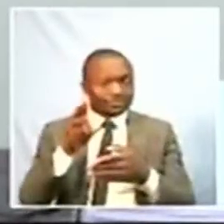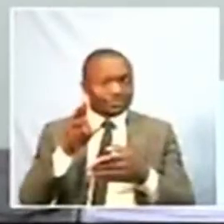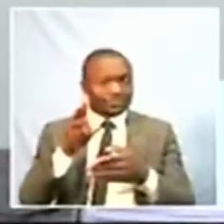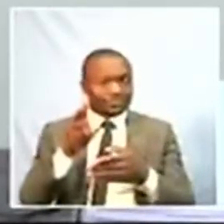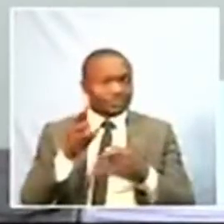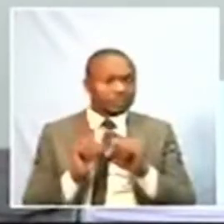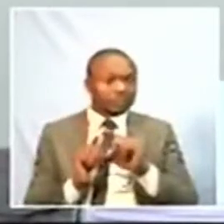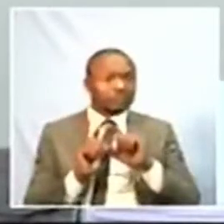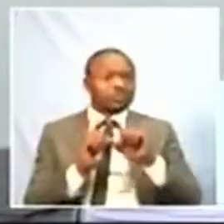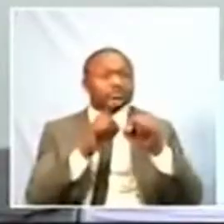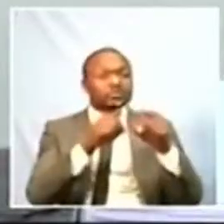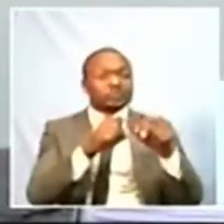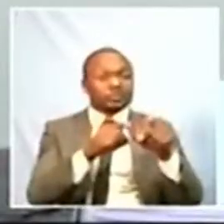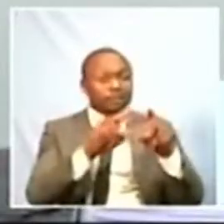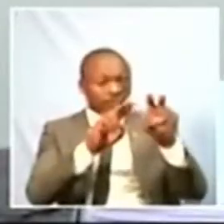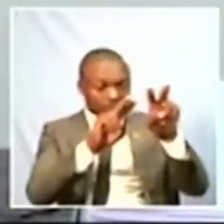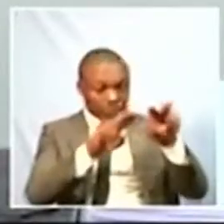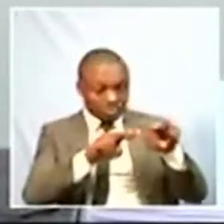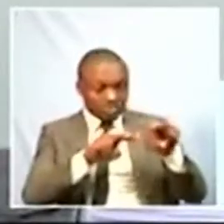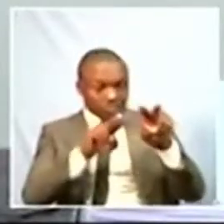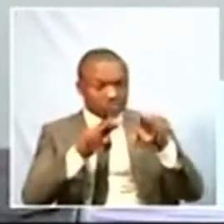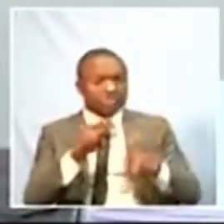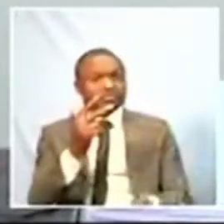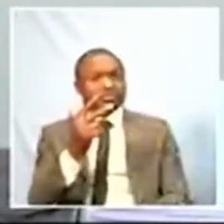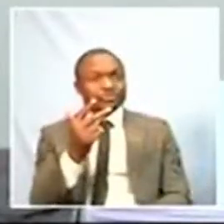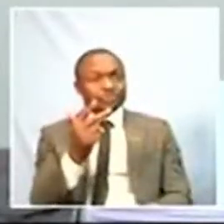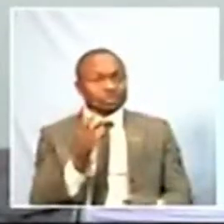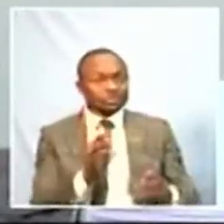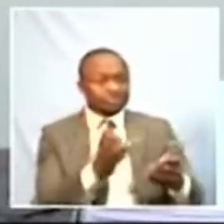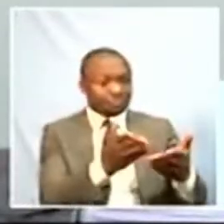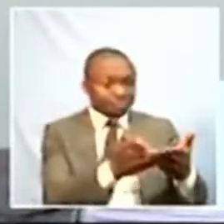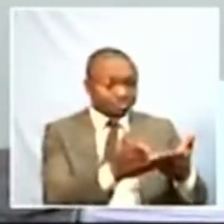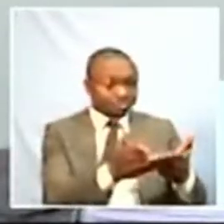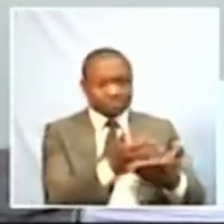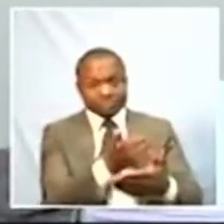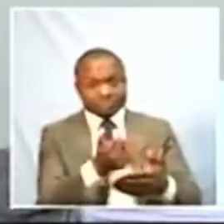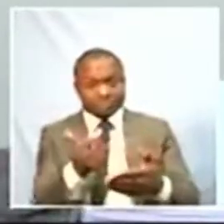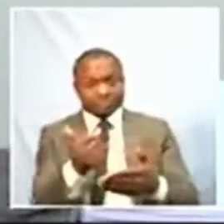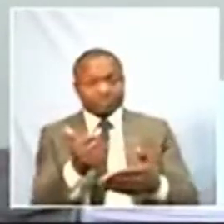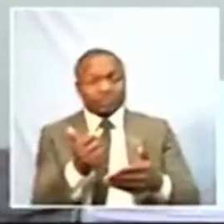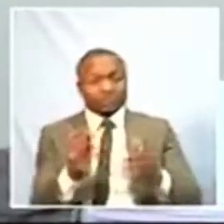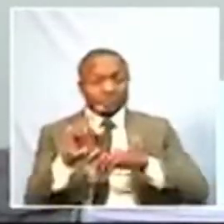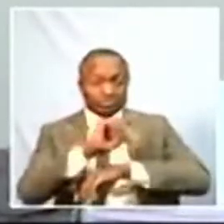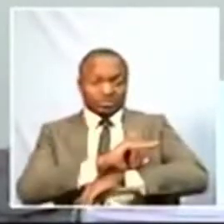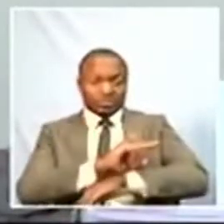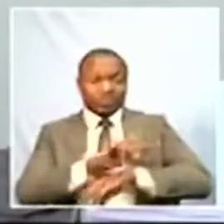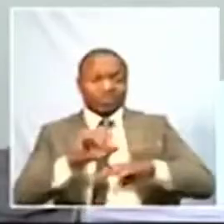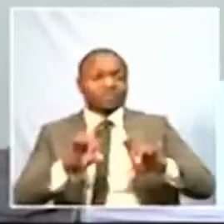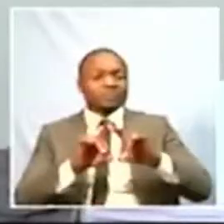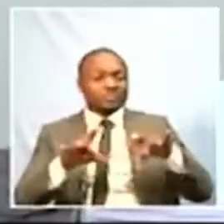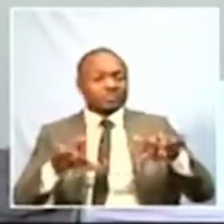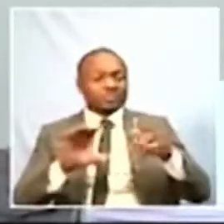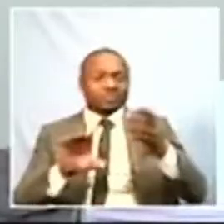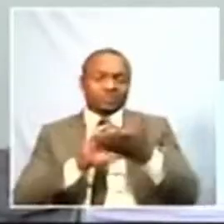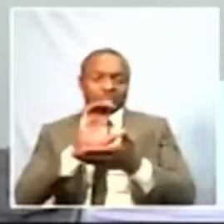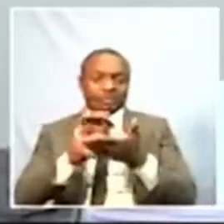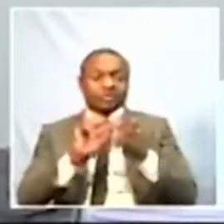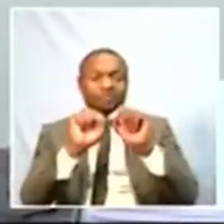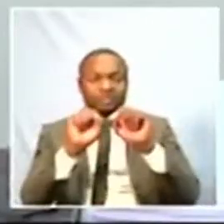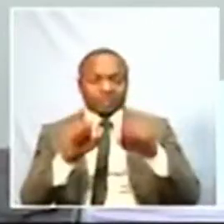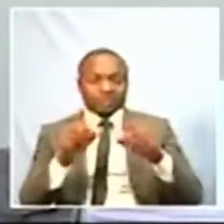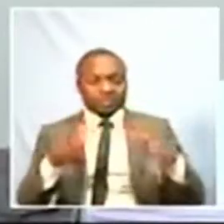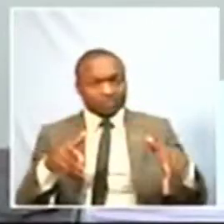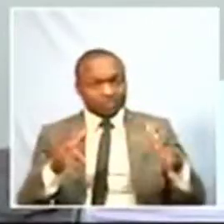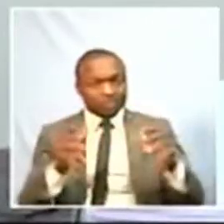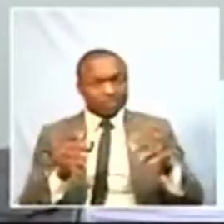go and inspect 3 of them, this side. The other day, that's what I'm saying, the terrain in Choma actually allows you